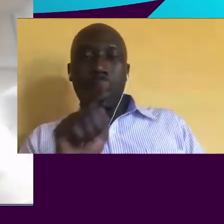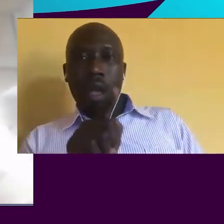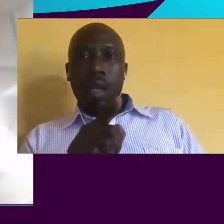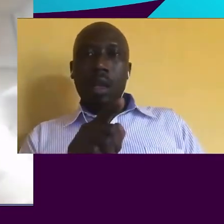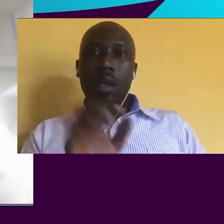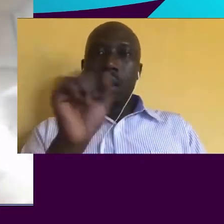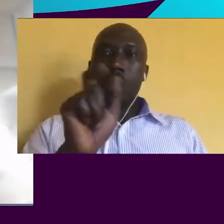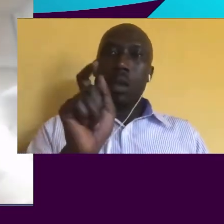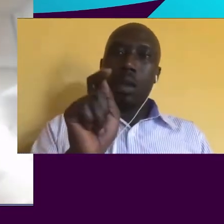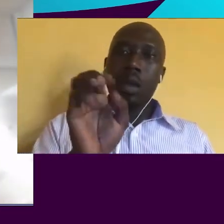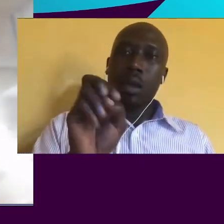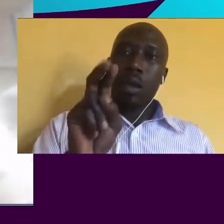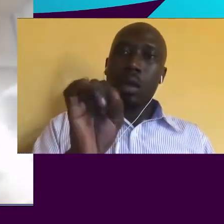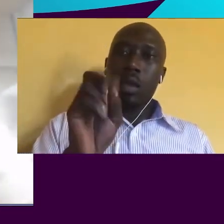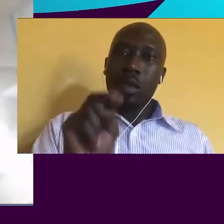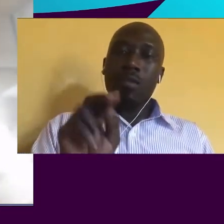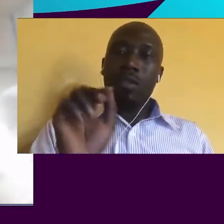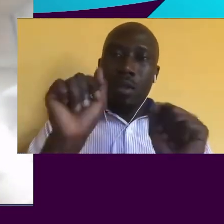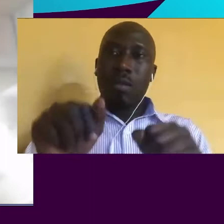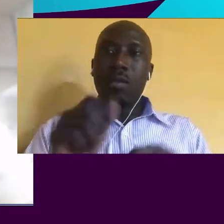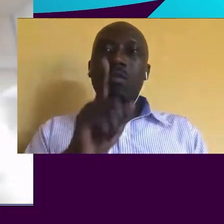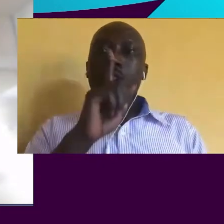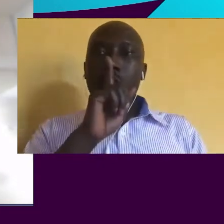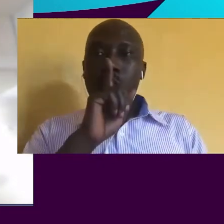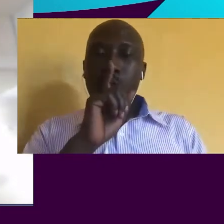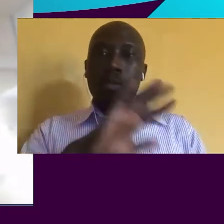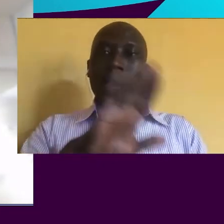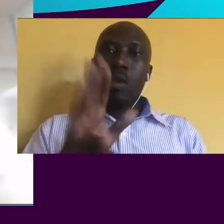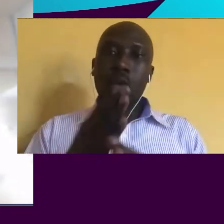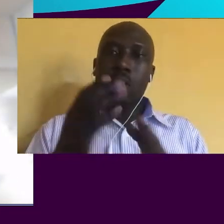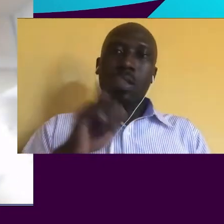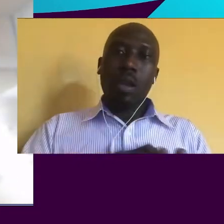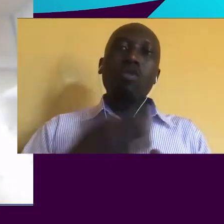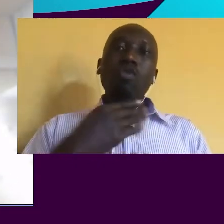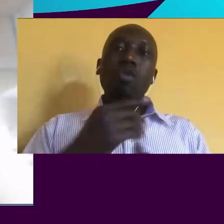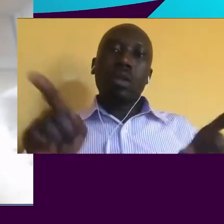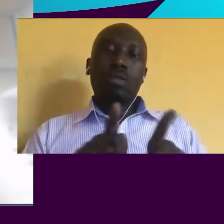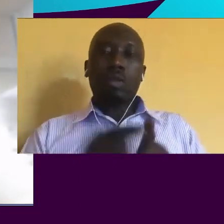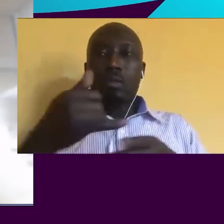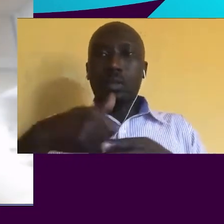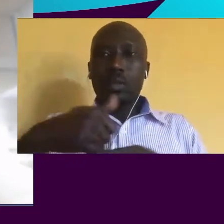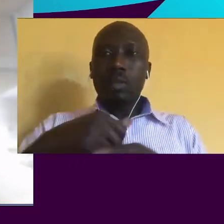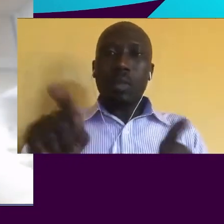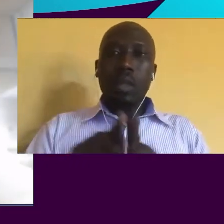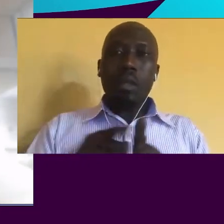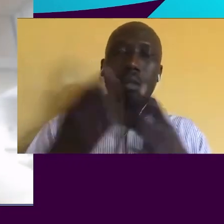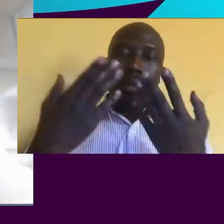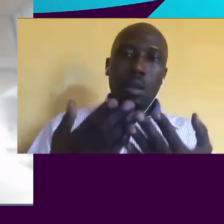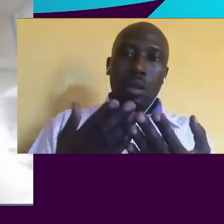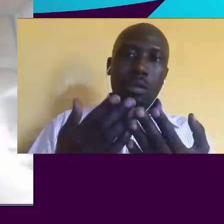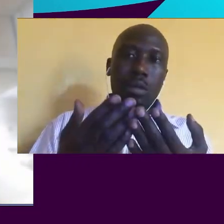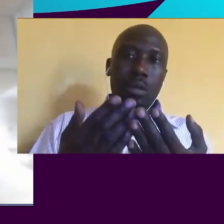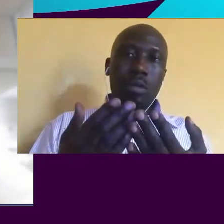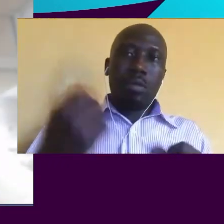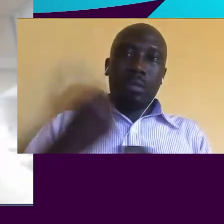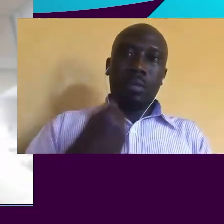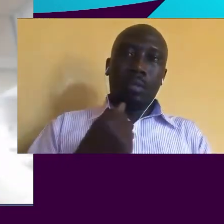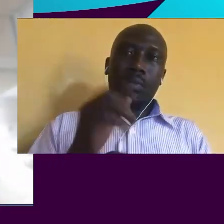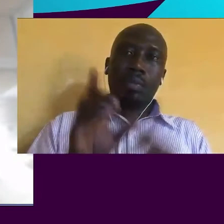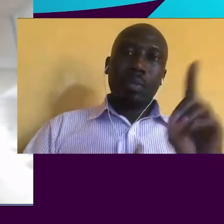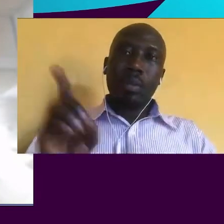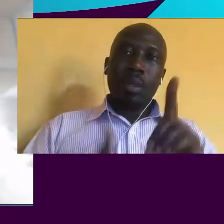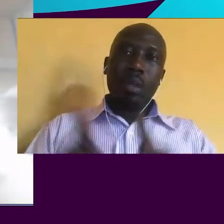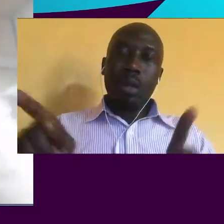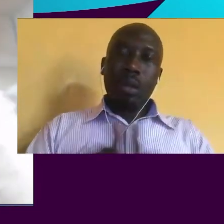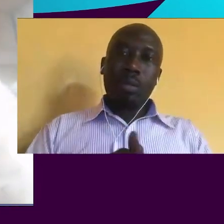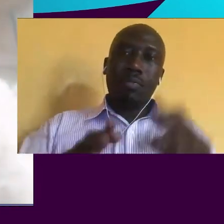you've been quiet the entire time. I want you to get involved. Steve works with you, he's the director of Soccer Without